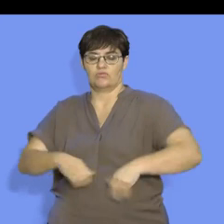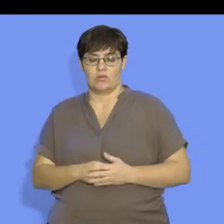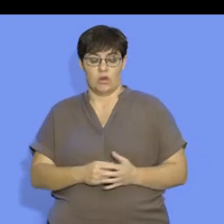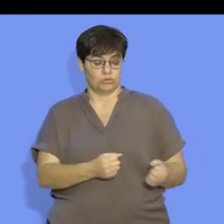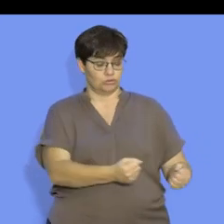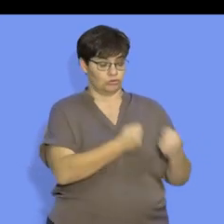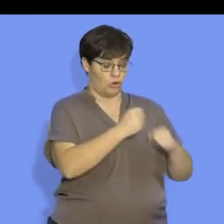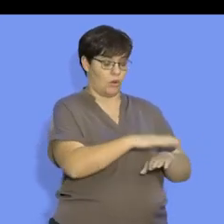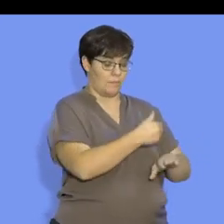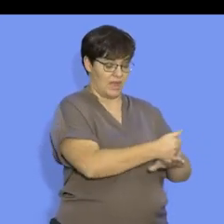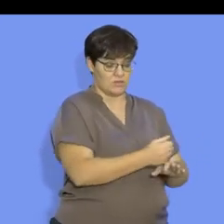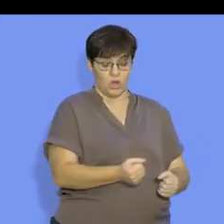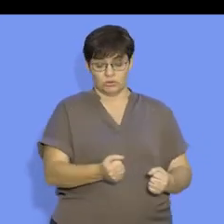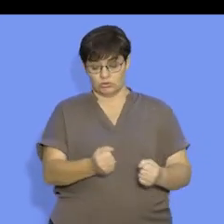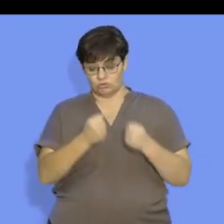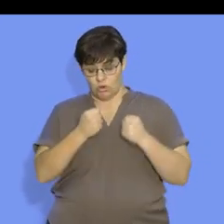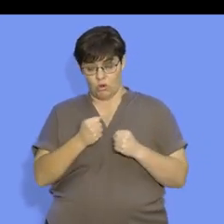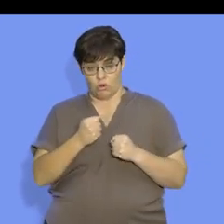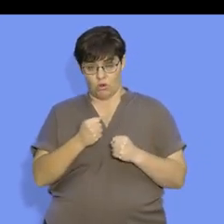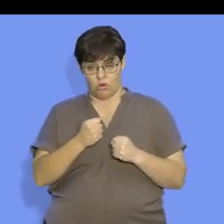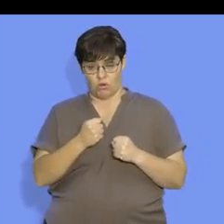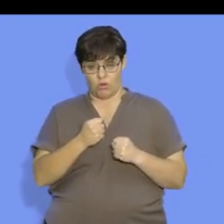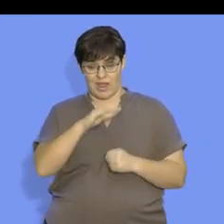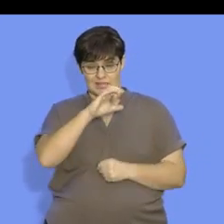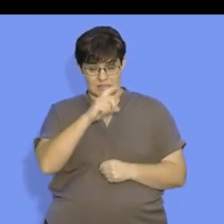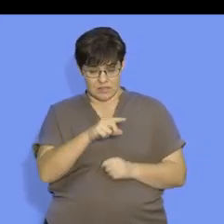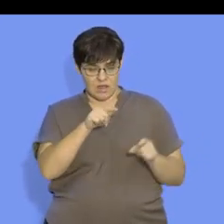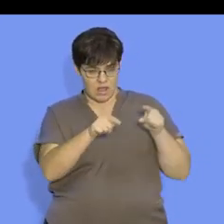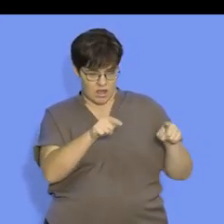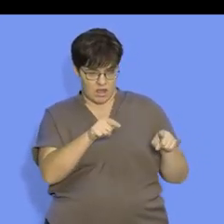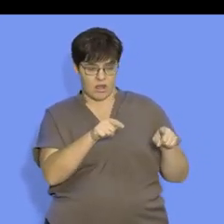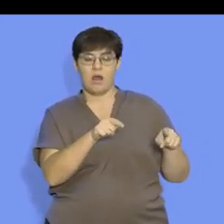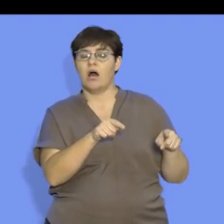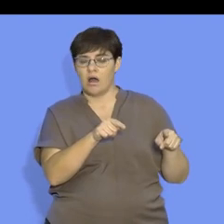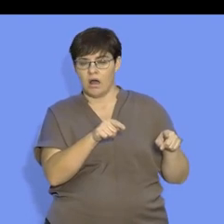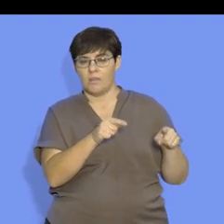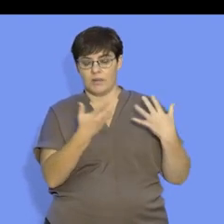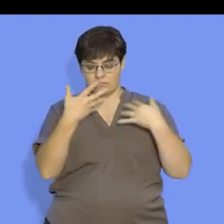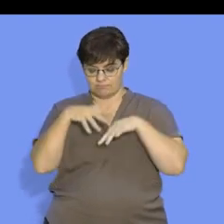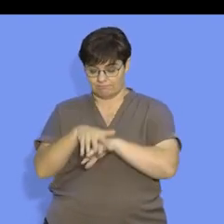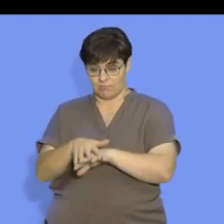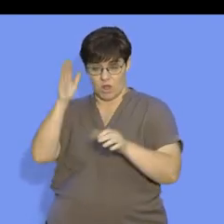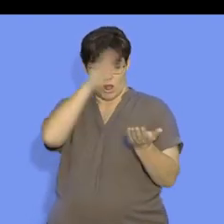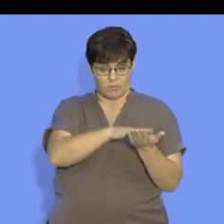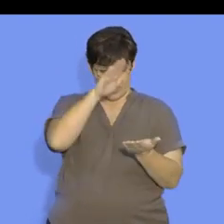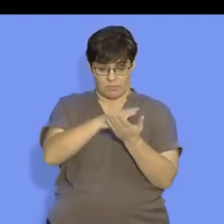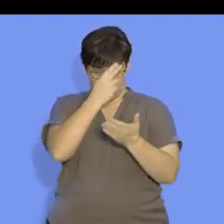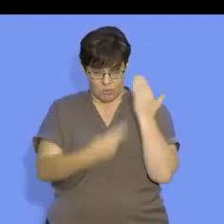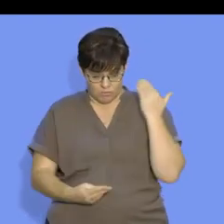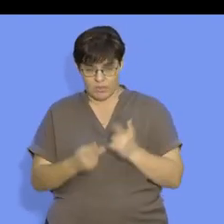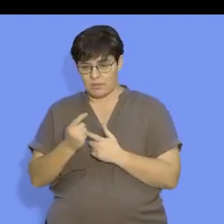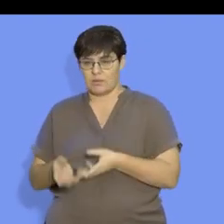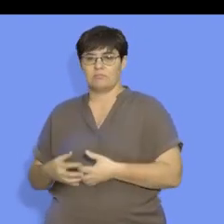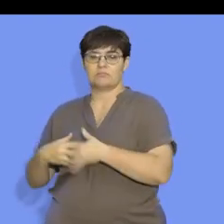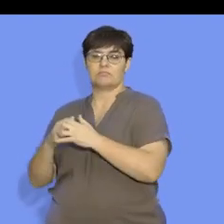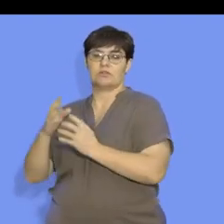strong base and strong acid, when they react completely, the salt that is formed is going to be neutral. So